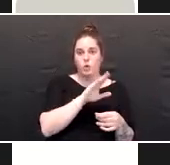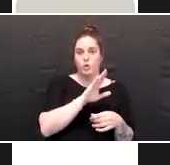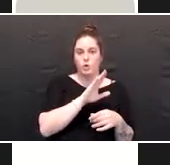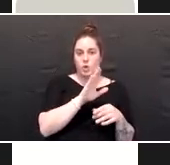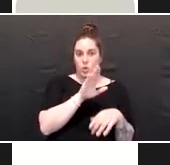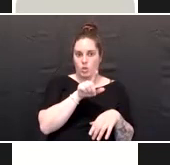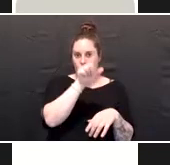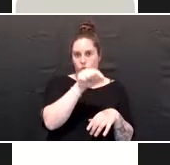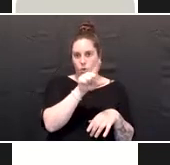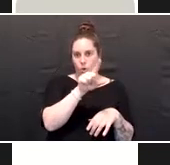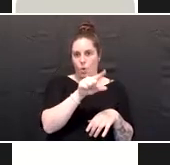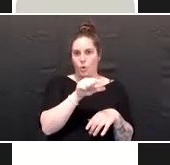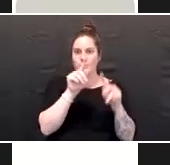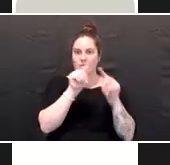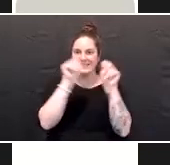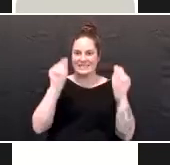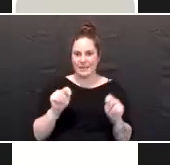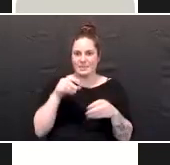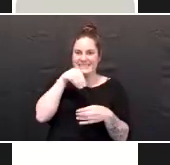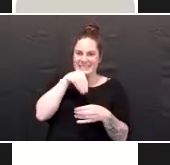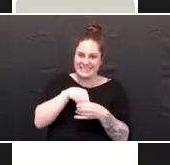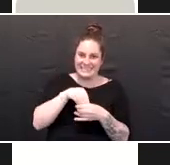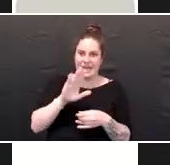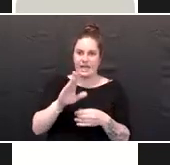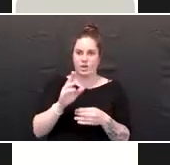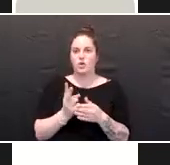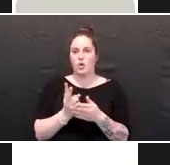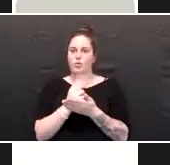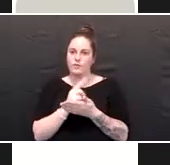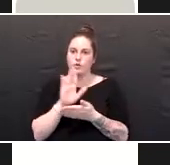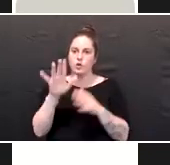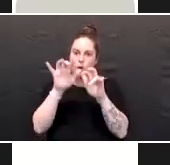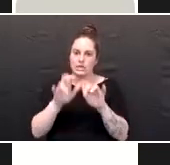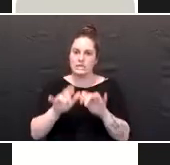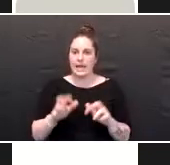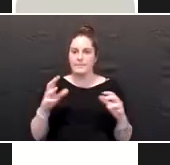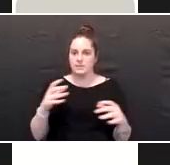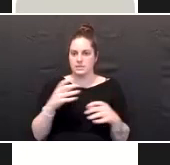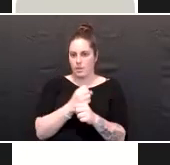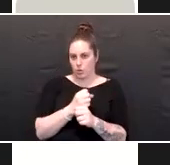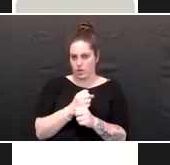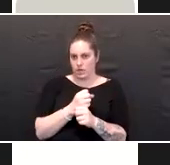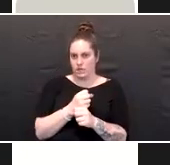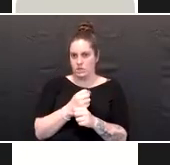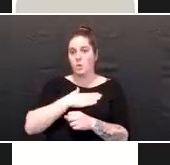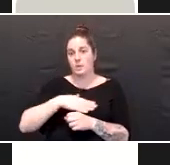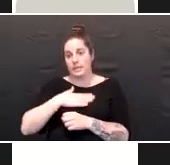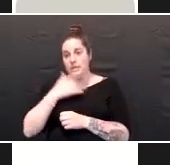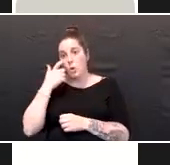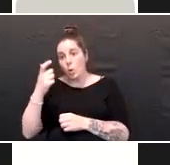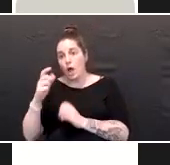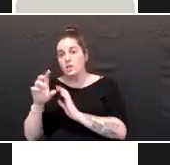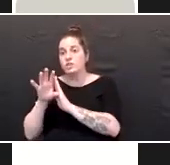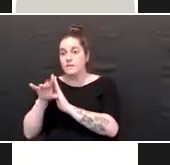um, your review of the project materials. So if you choose to watch the video that I put